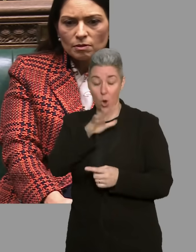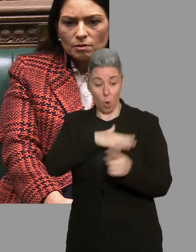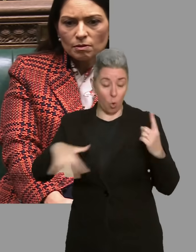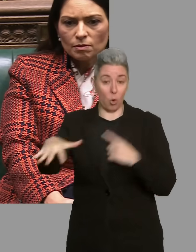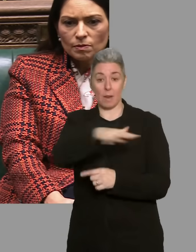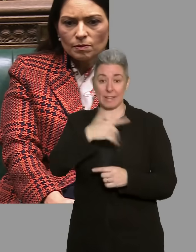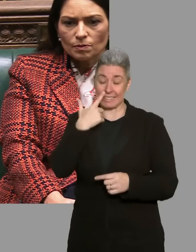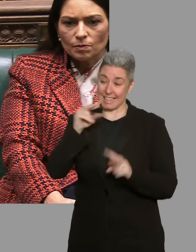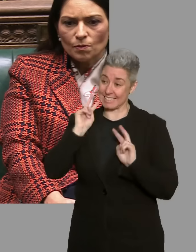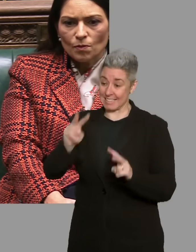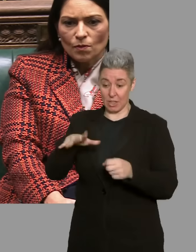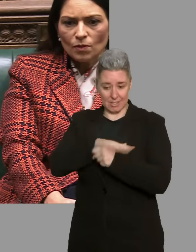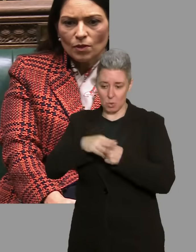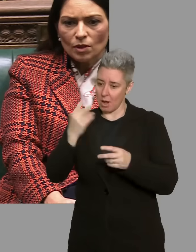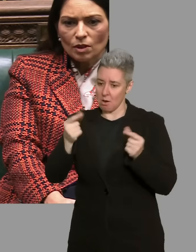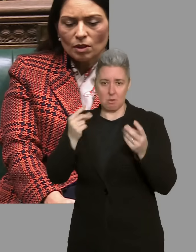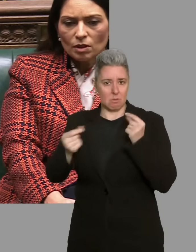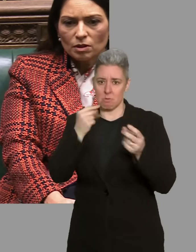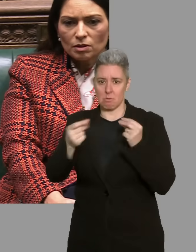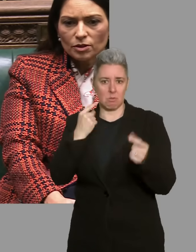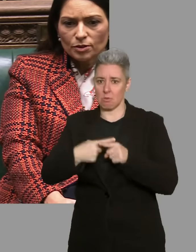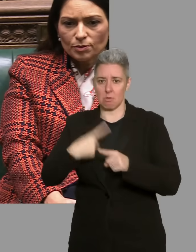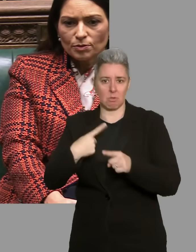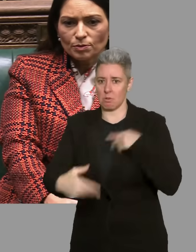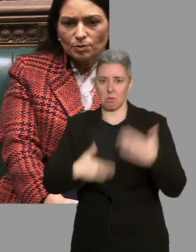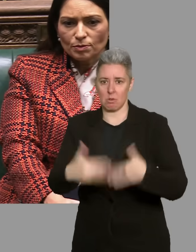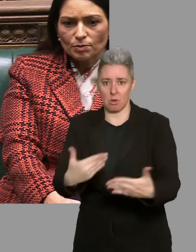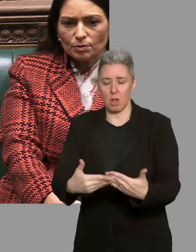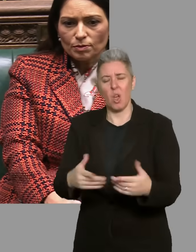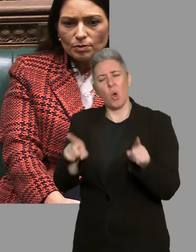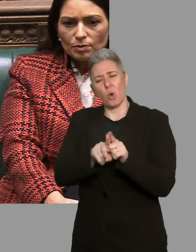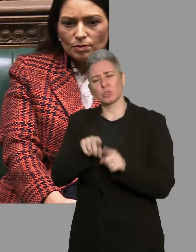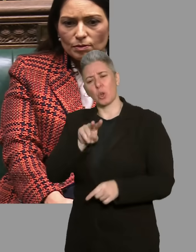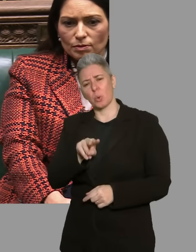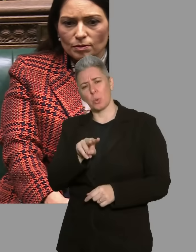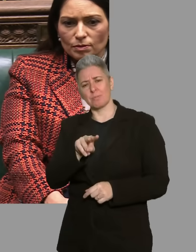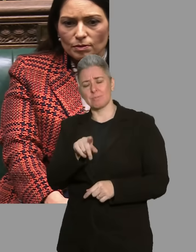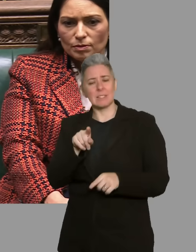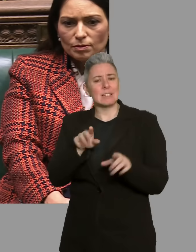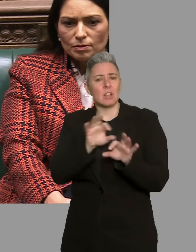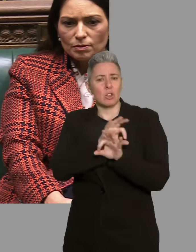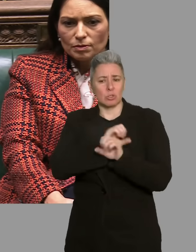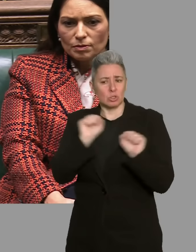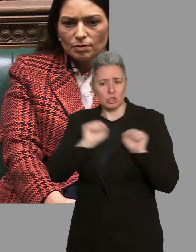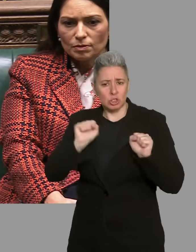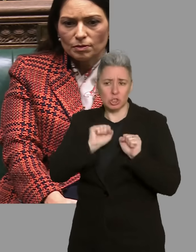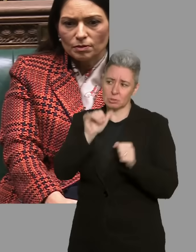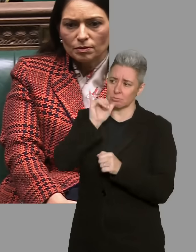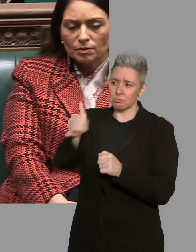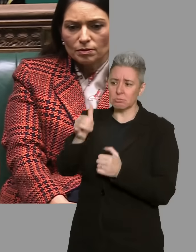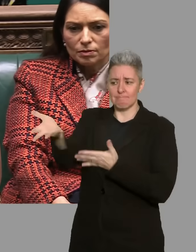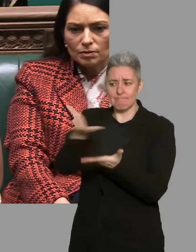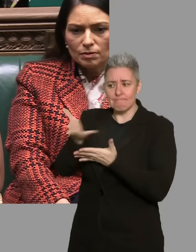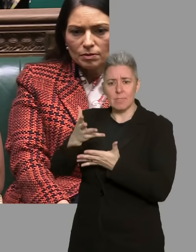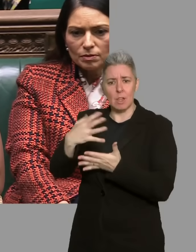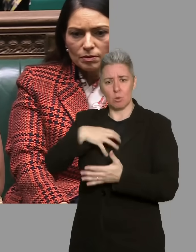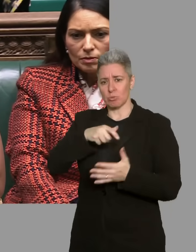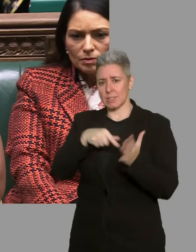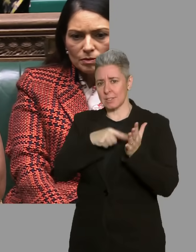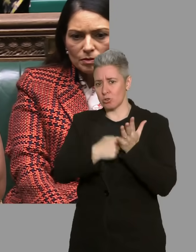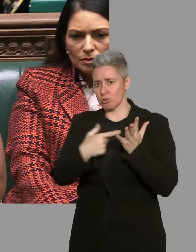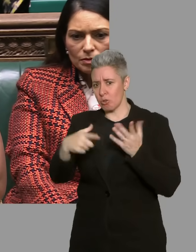note that he has still not had a call with President Trump. That is concerning 4 days after the events in